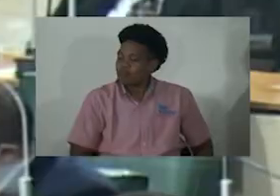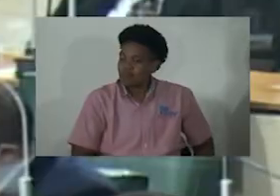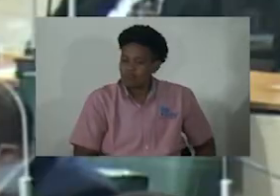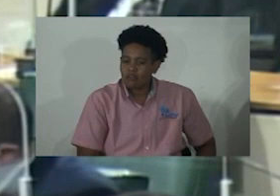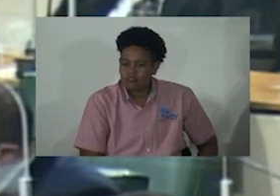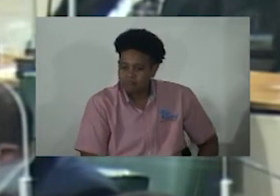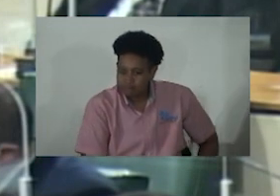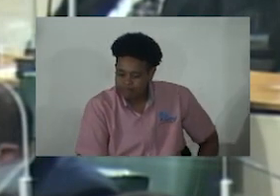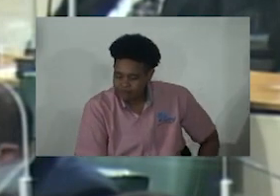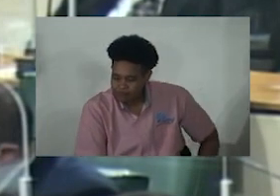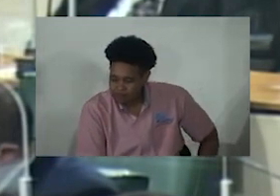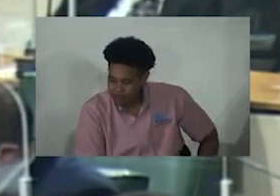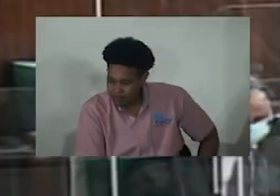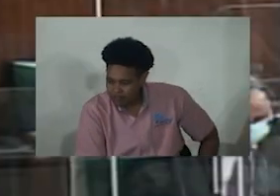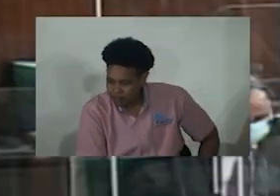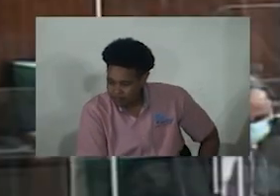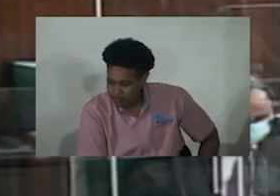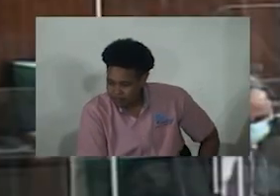it. In